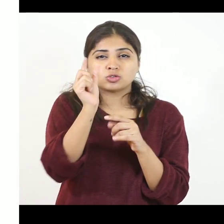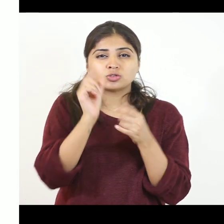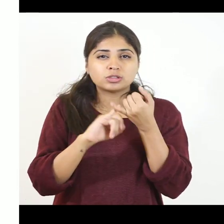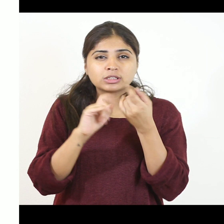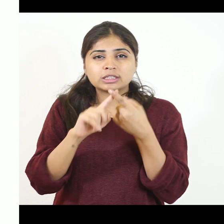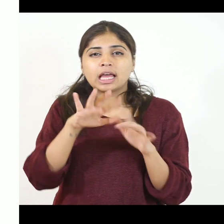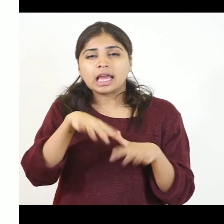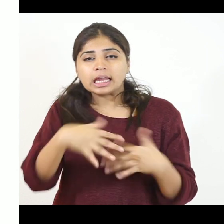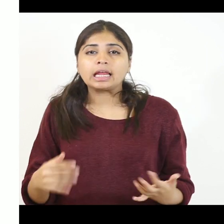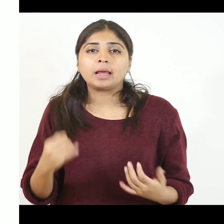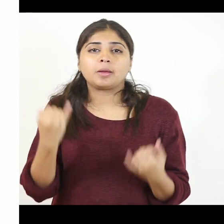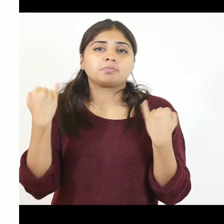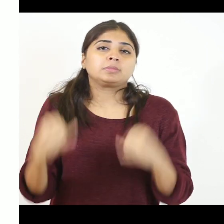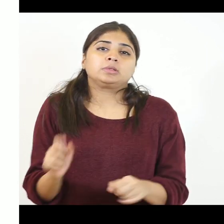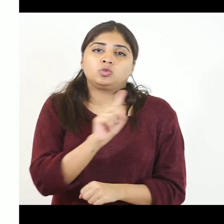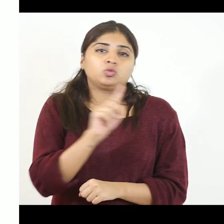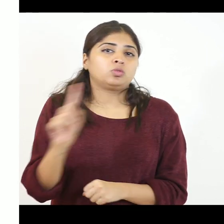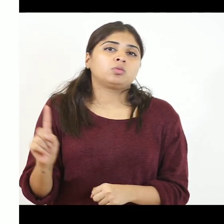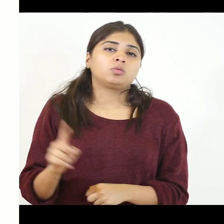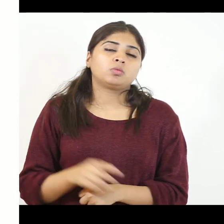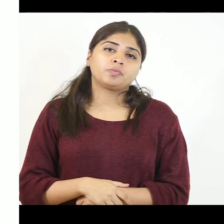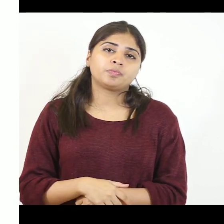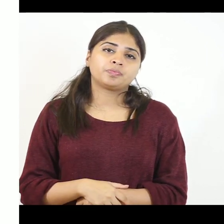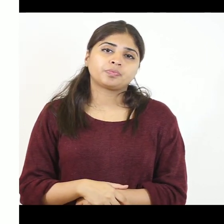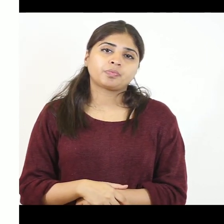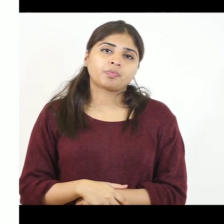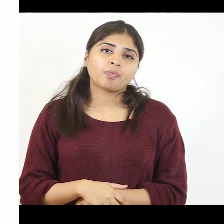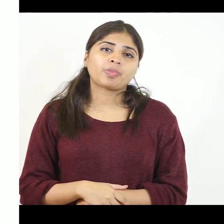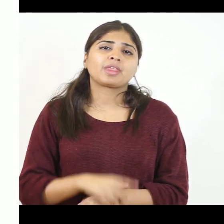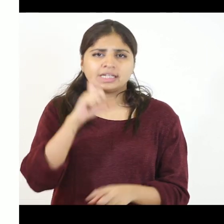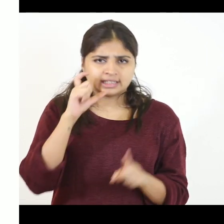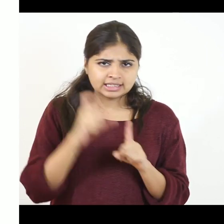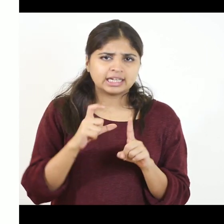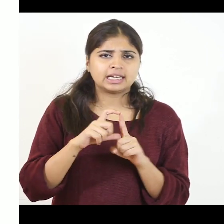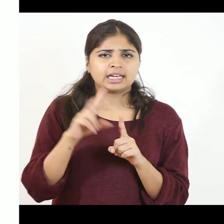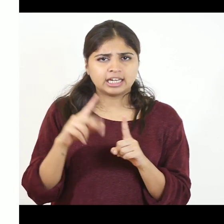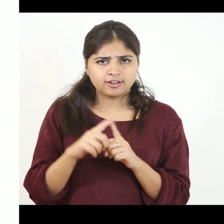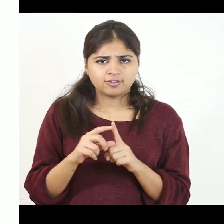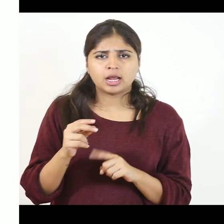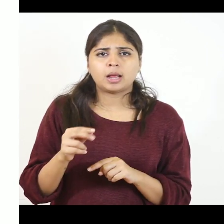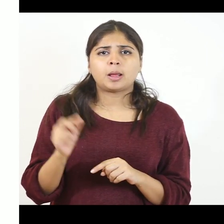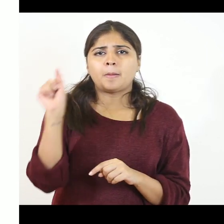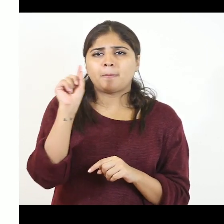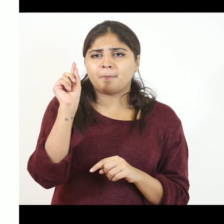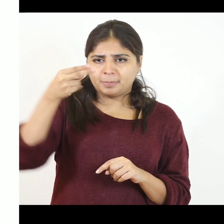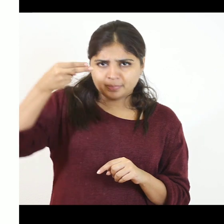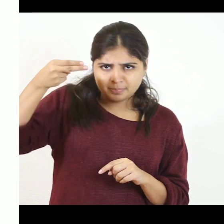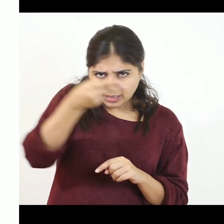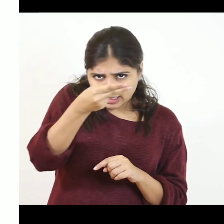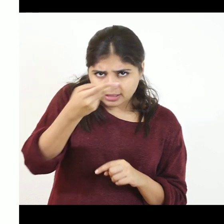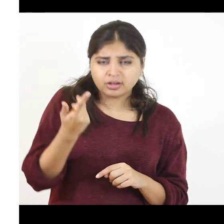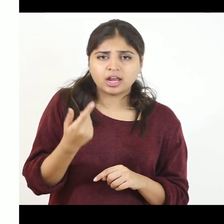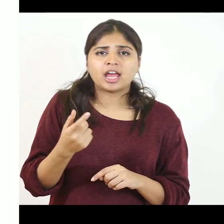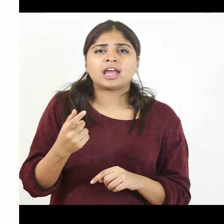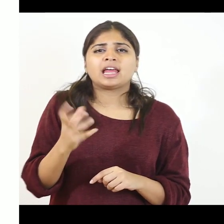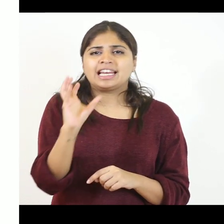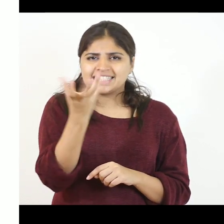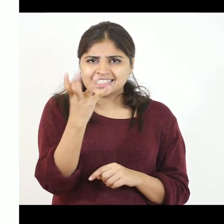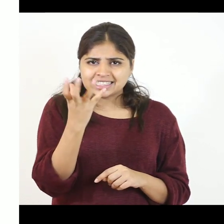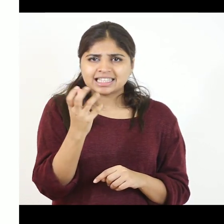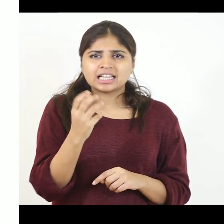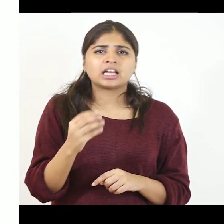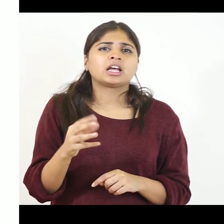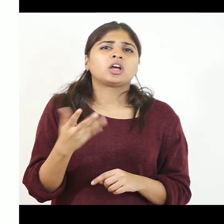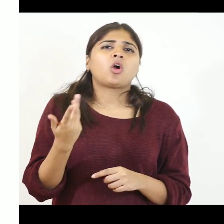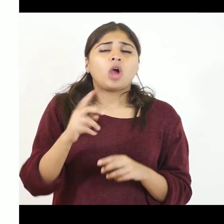drives, disk drives, or any other storage devices must not be allowed in individual PCs and in the office